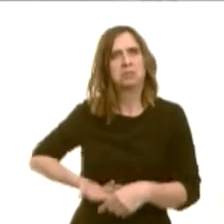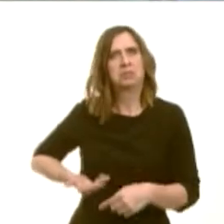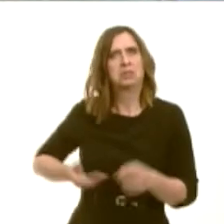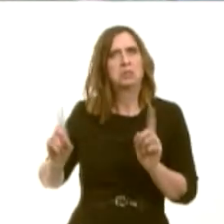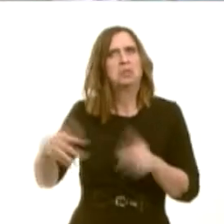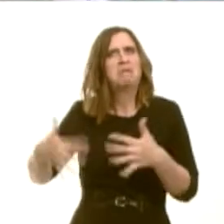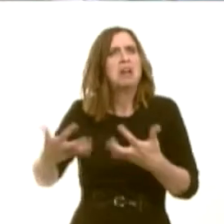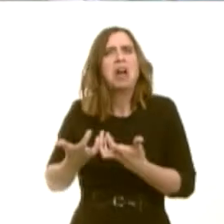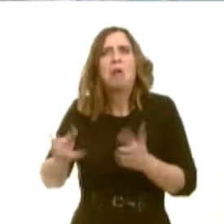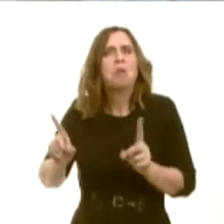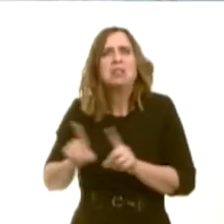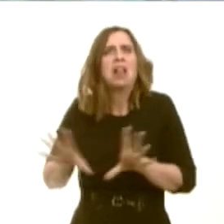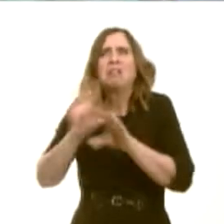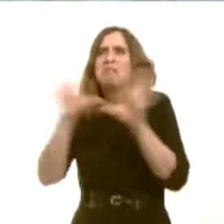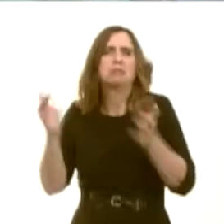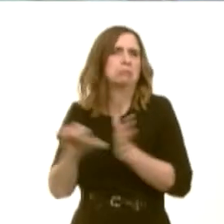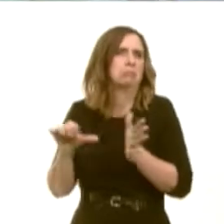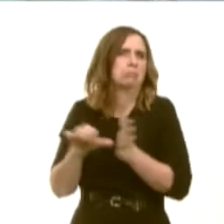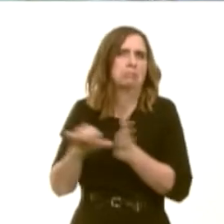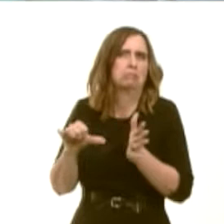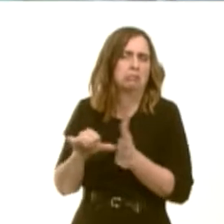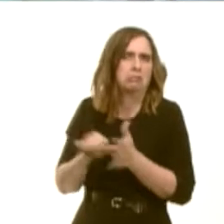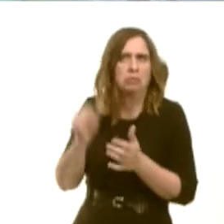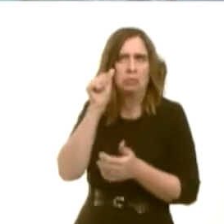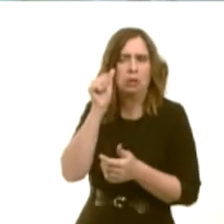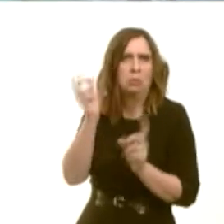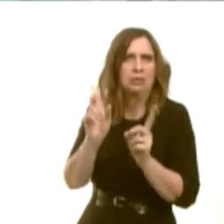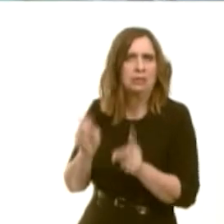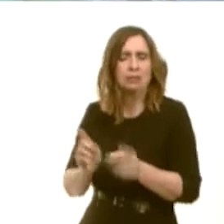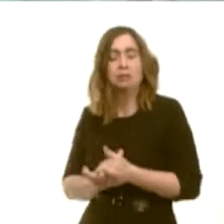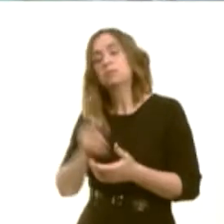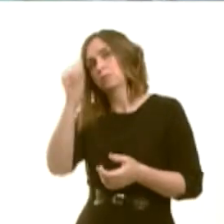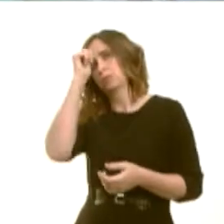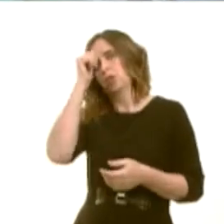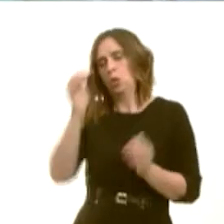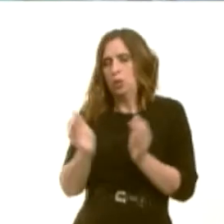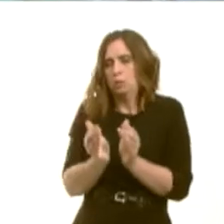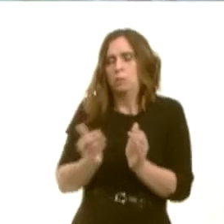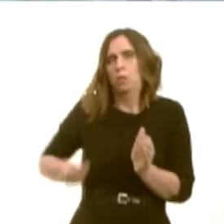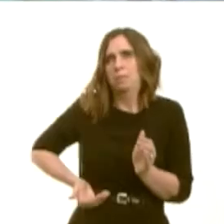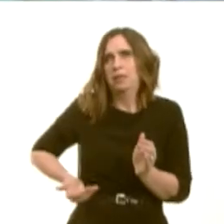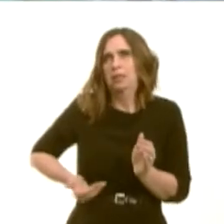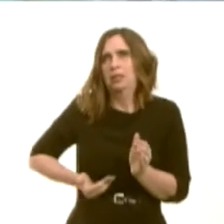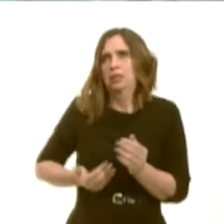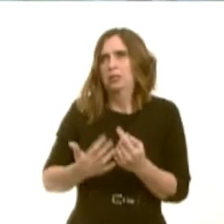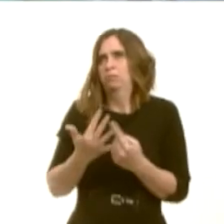will be on businesses. We do, of course, know that there is a great deal of pressure on small businesses,